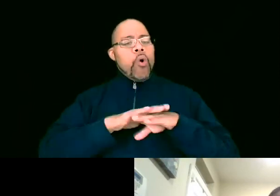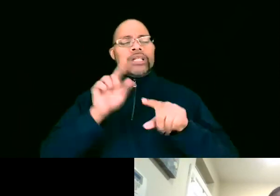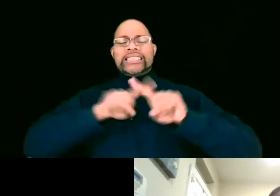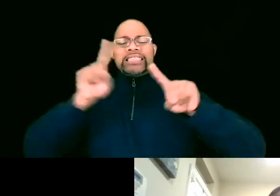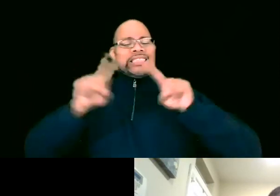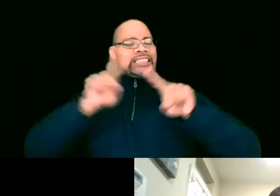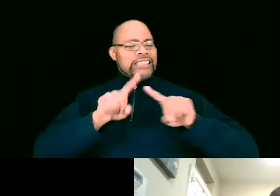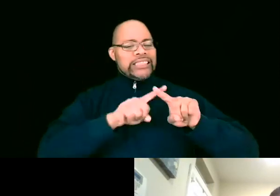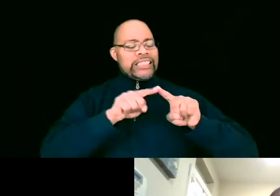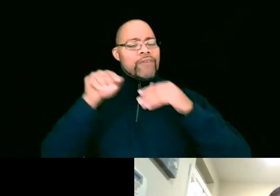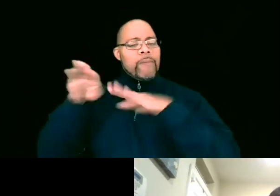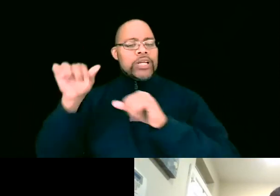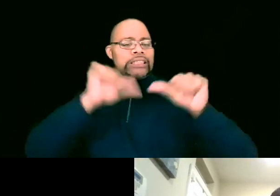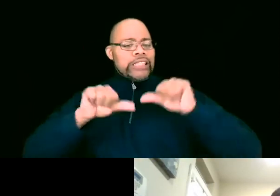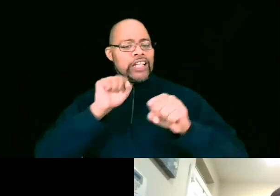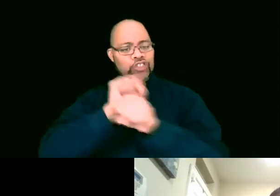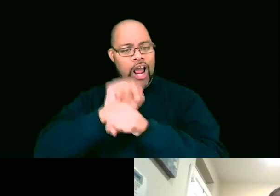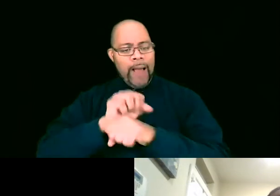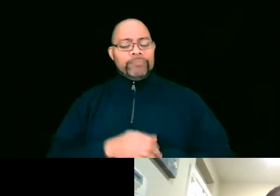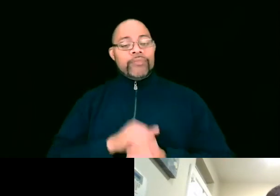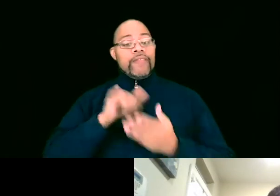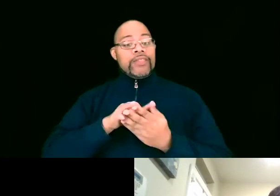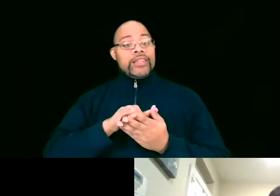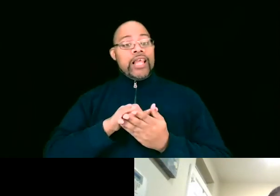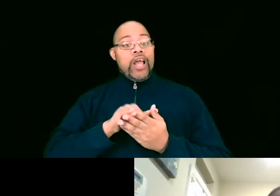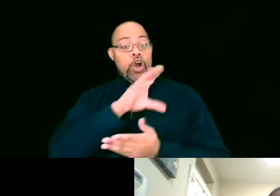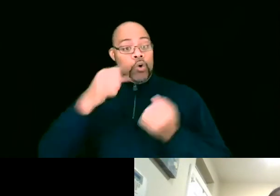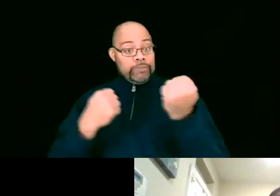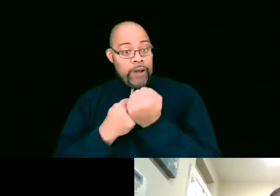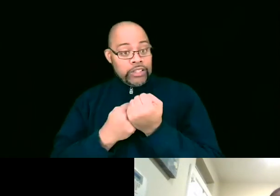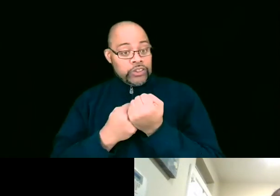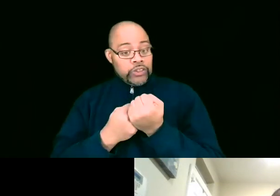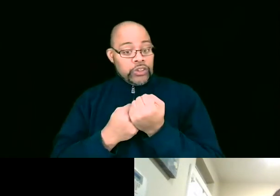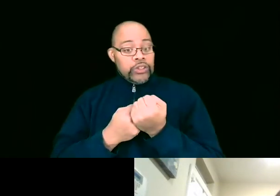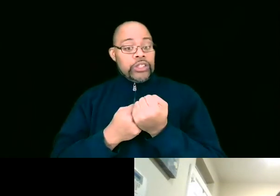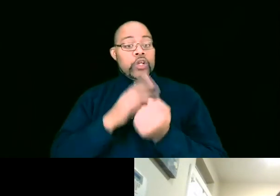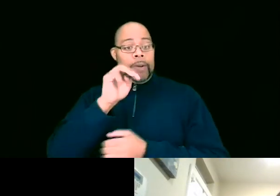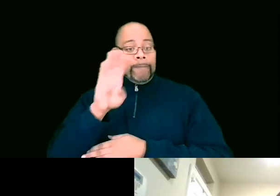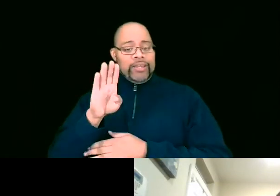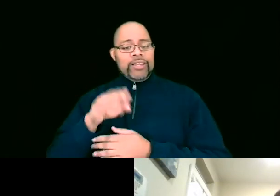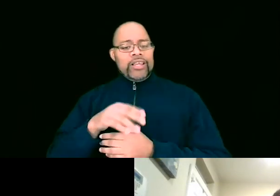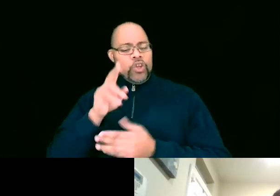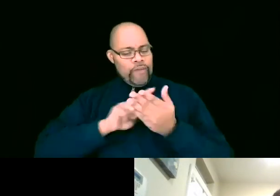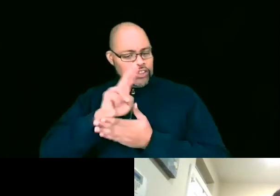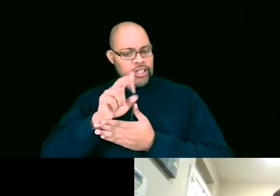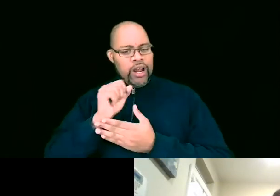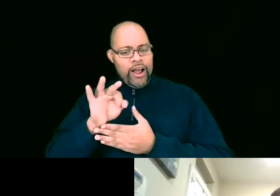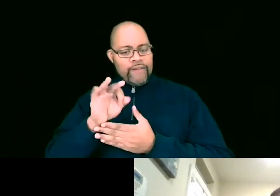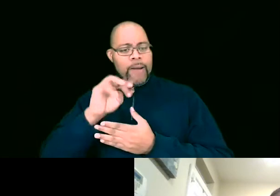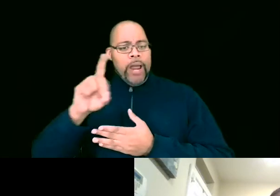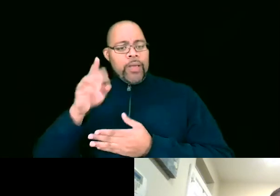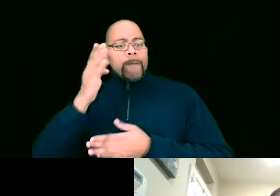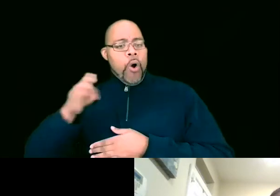different marine science jobs. This is co-sponsored with UMB, so that is University of Maryland,